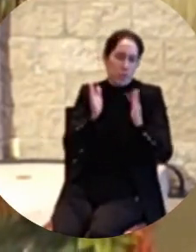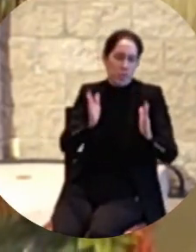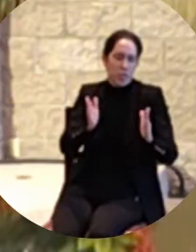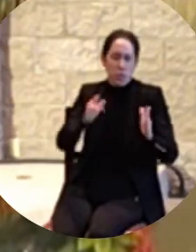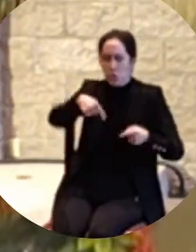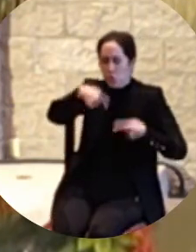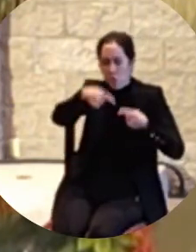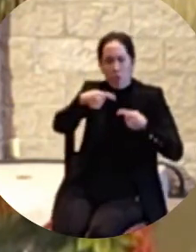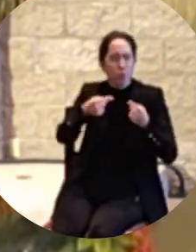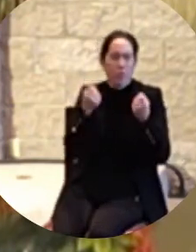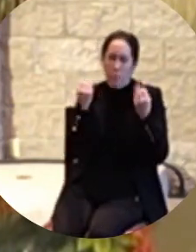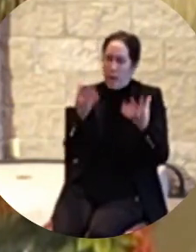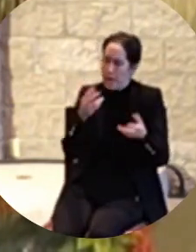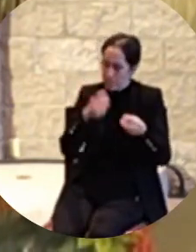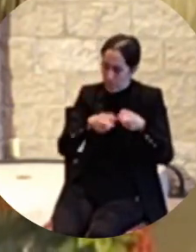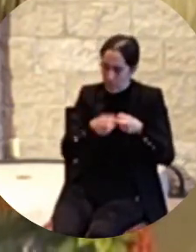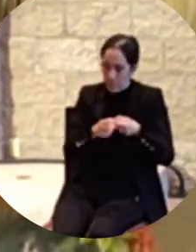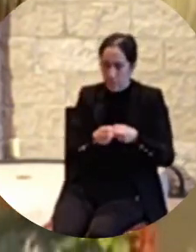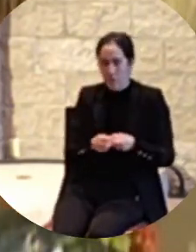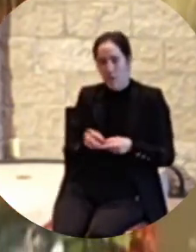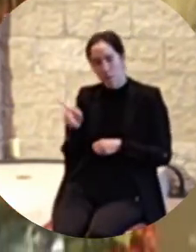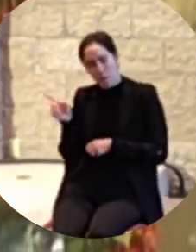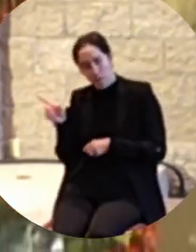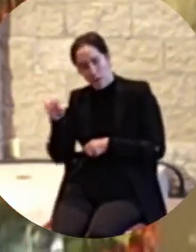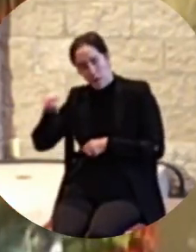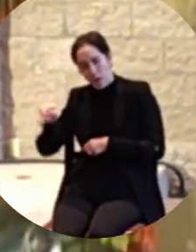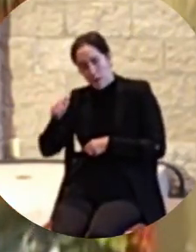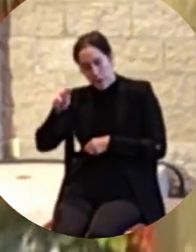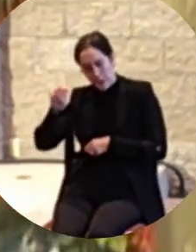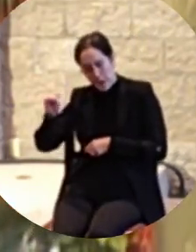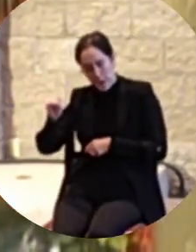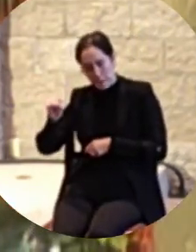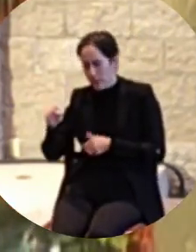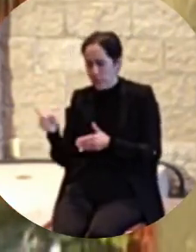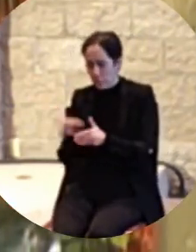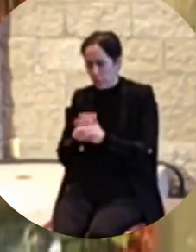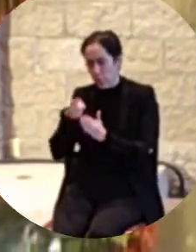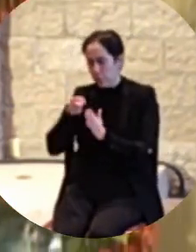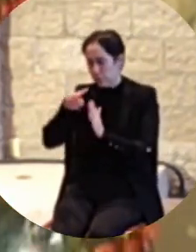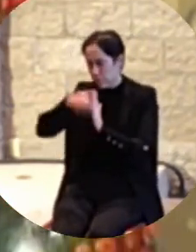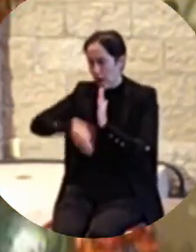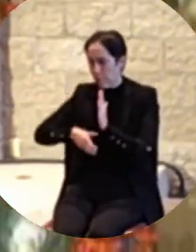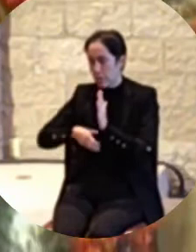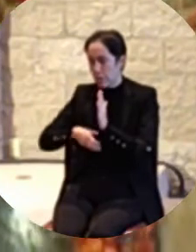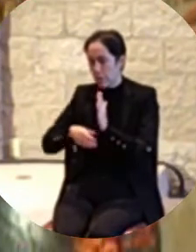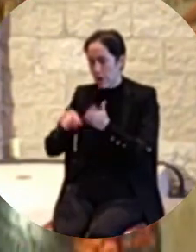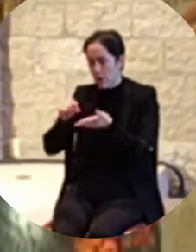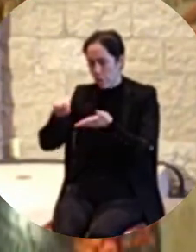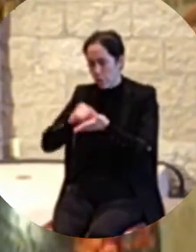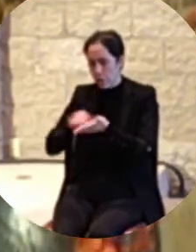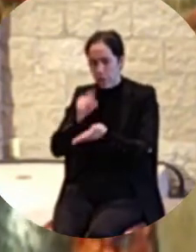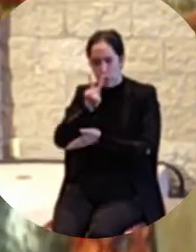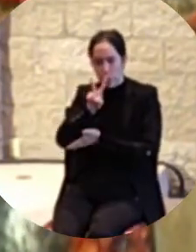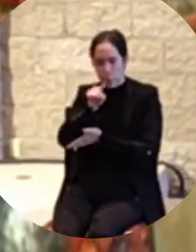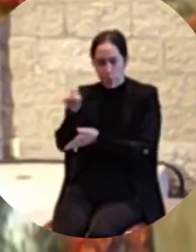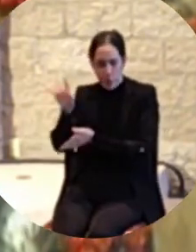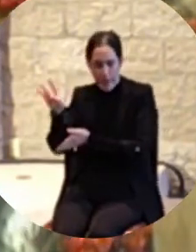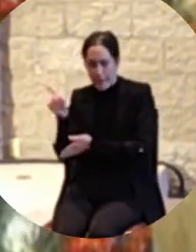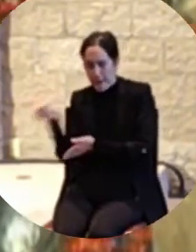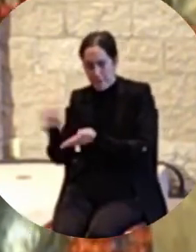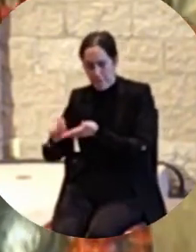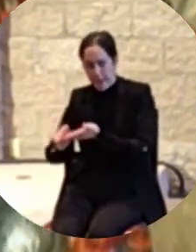brothers and sisters," James, the first chapter, verses 2-8. "Dear brothers and